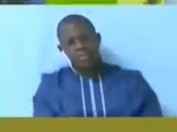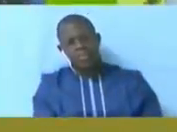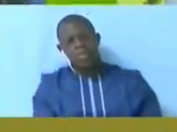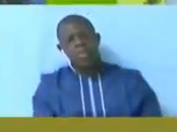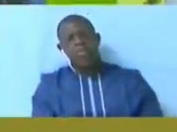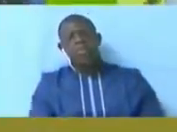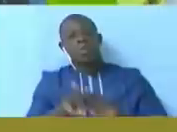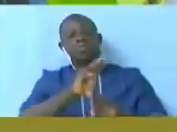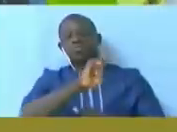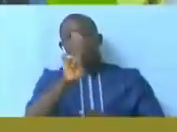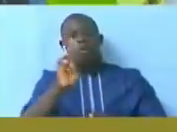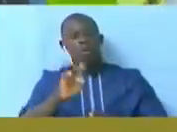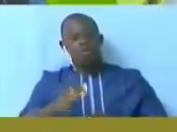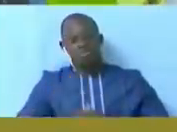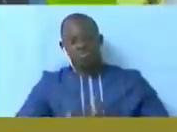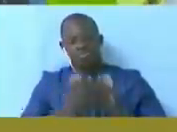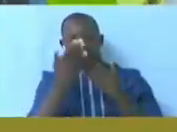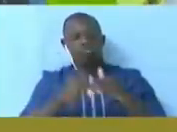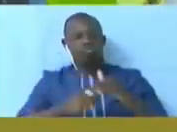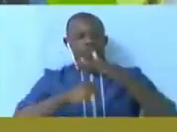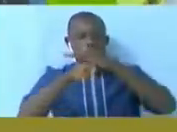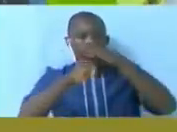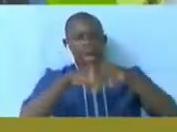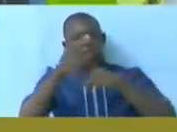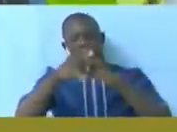Without any partisan feeling,